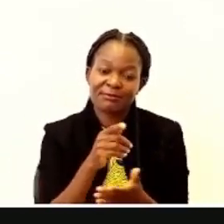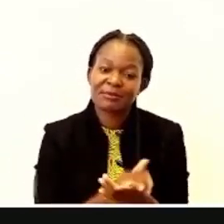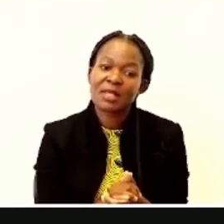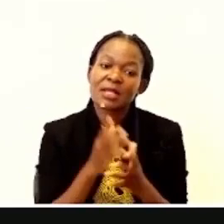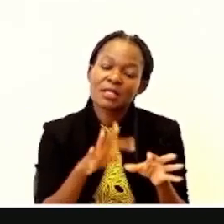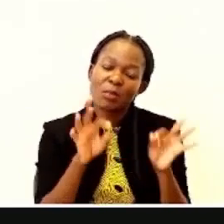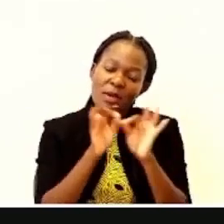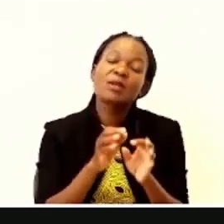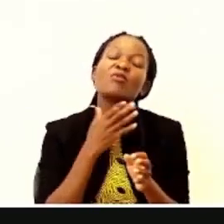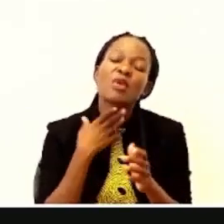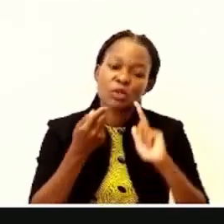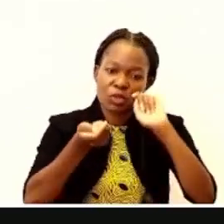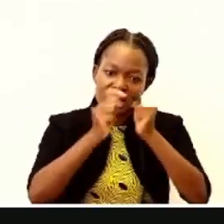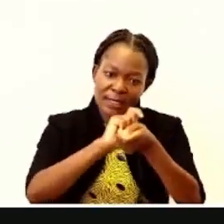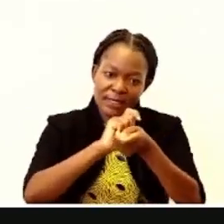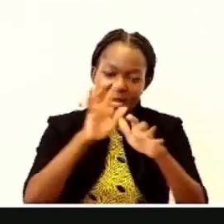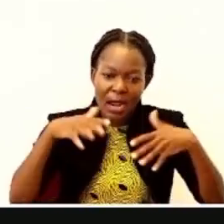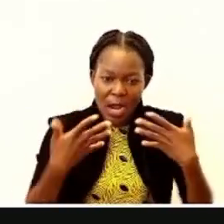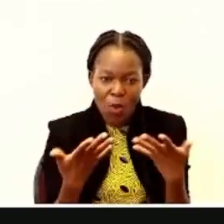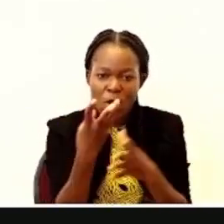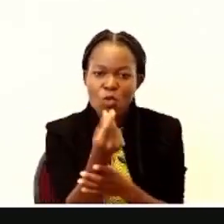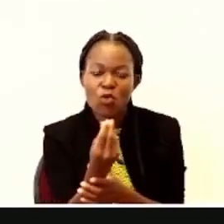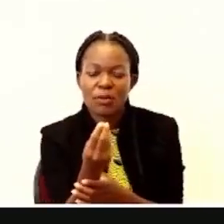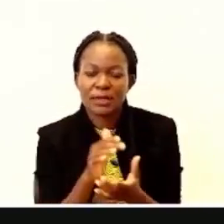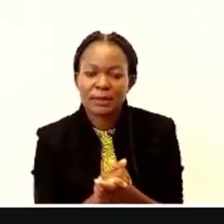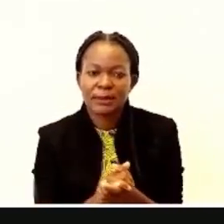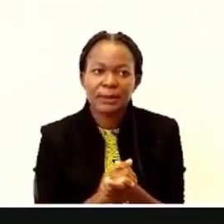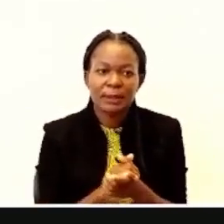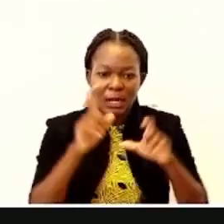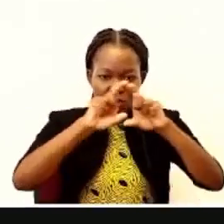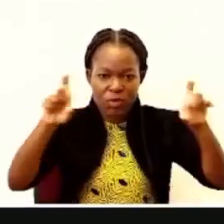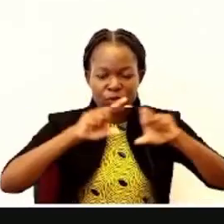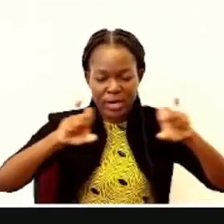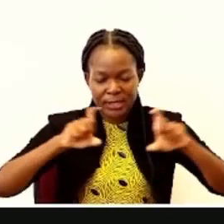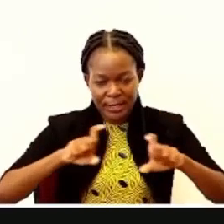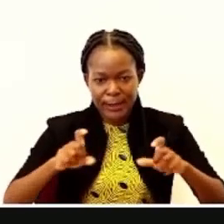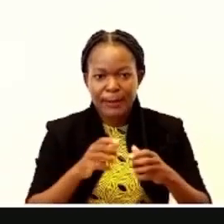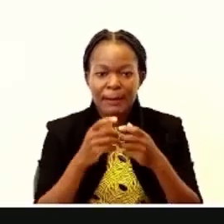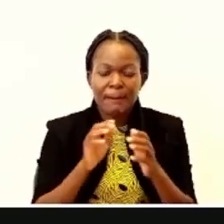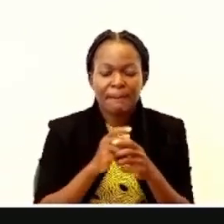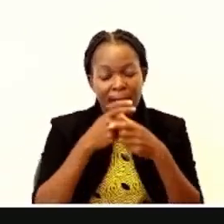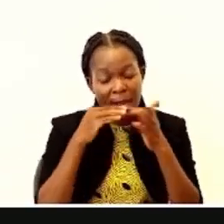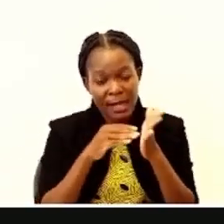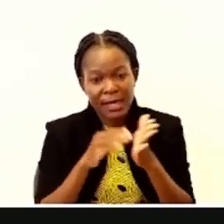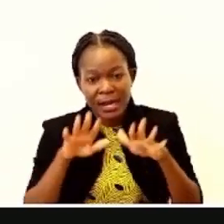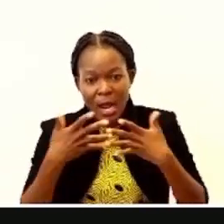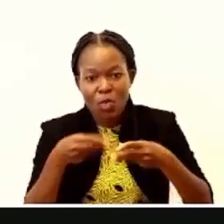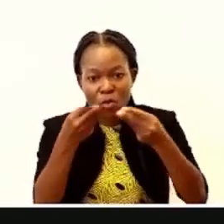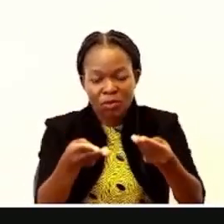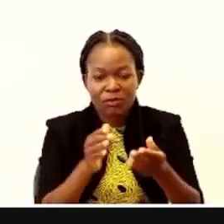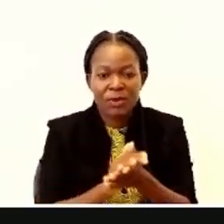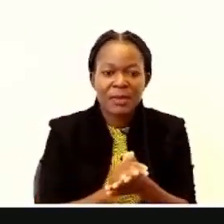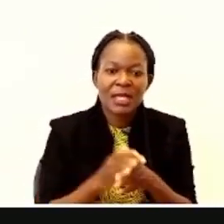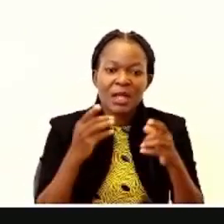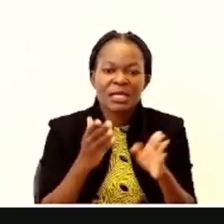we need to change how economies are structured and offer alternative economies